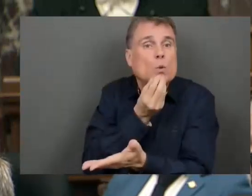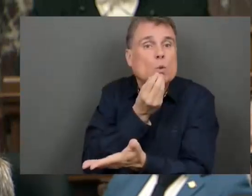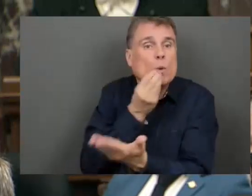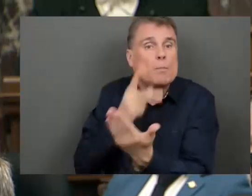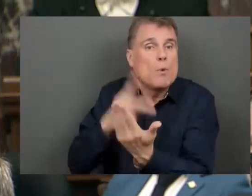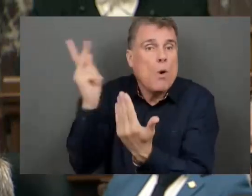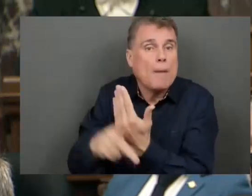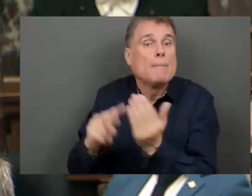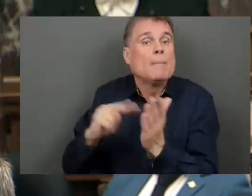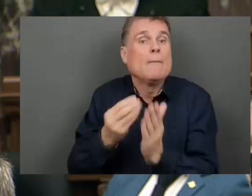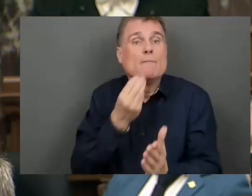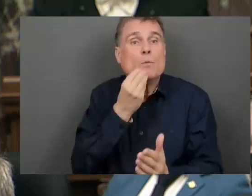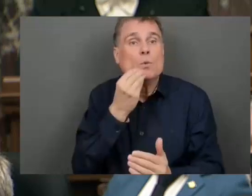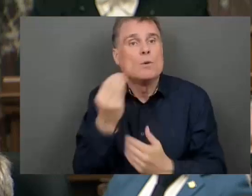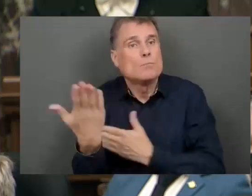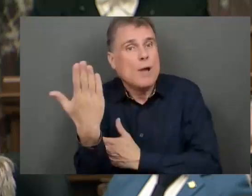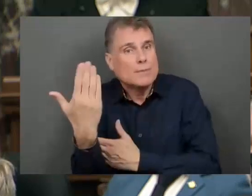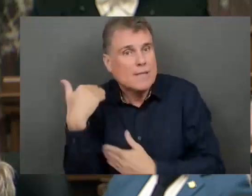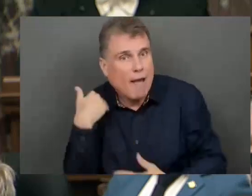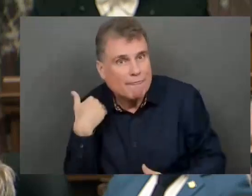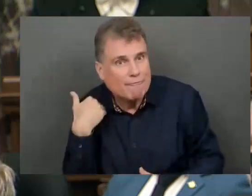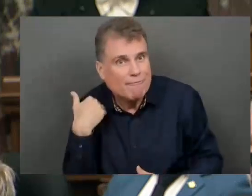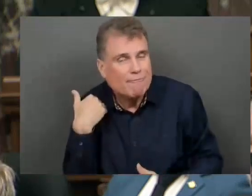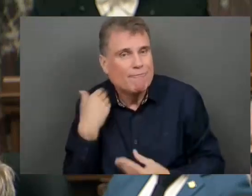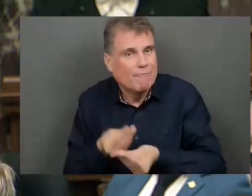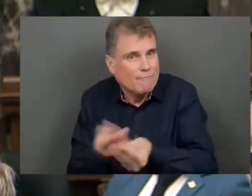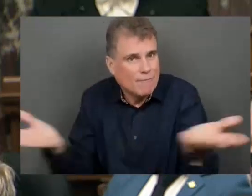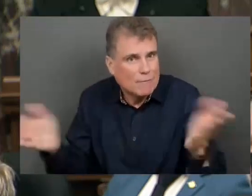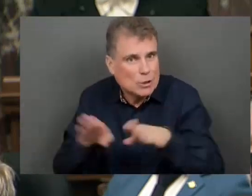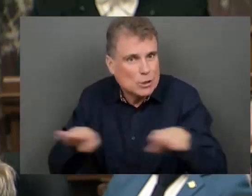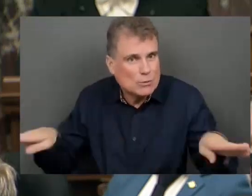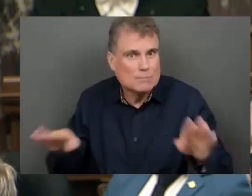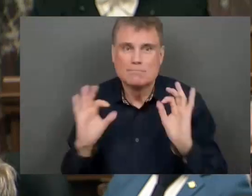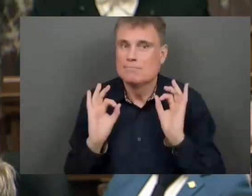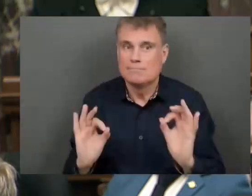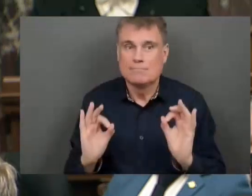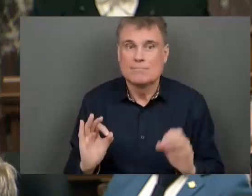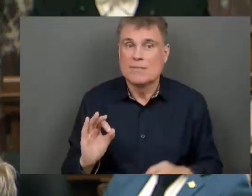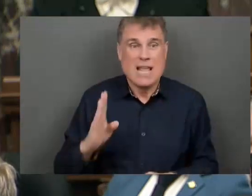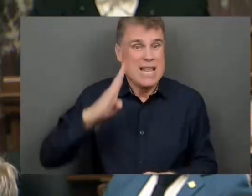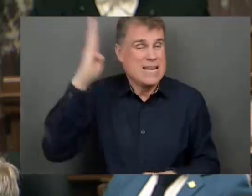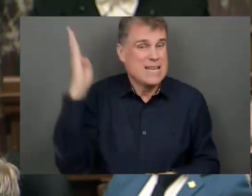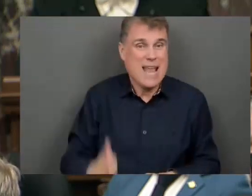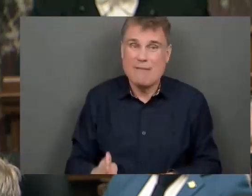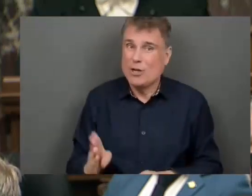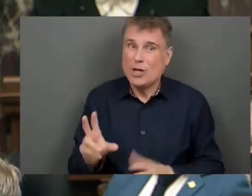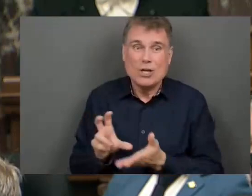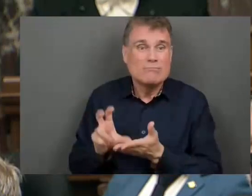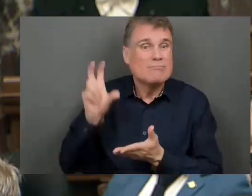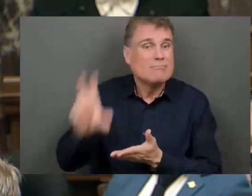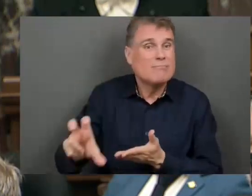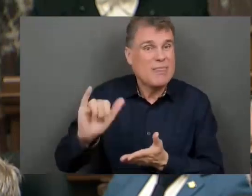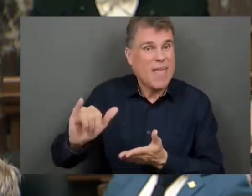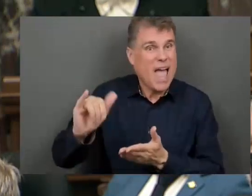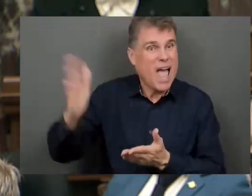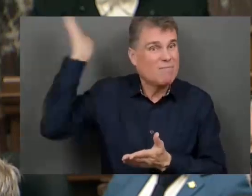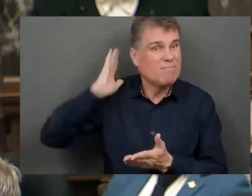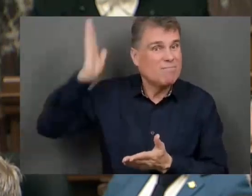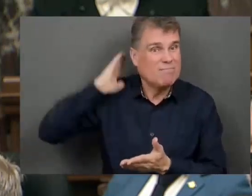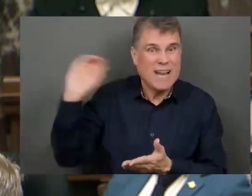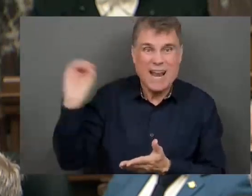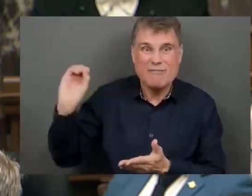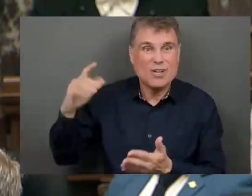foundational. It's work that has never been funded at this rate by any provincial government in BC, and the need has never been